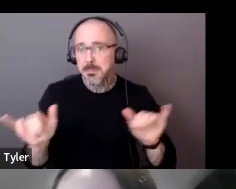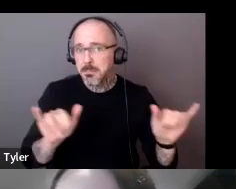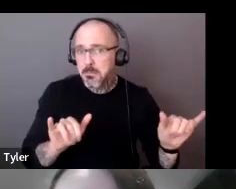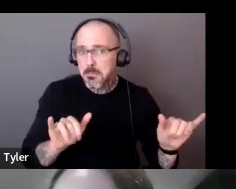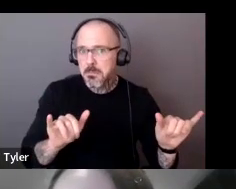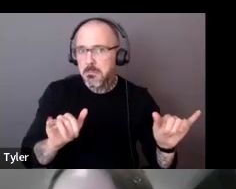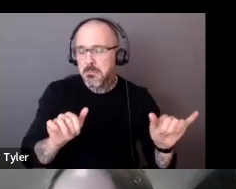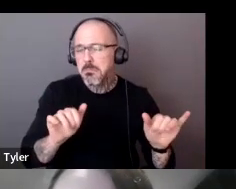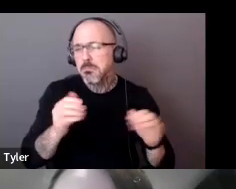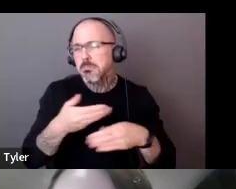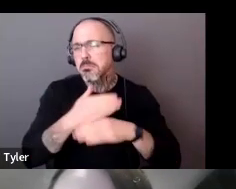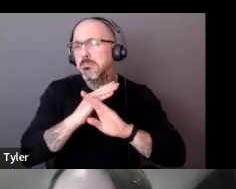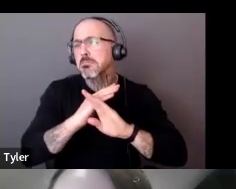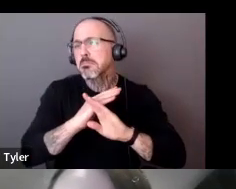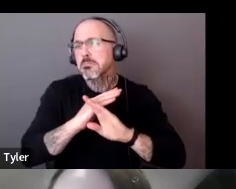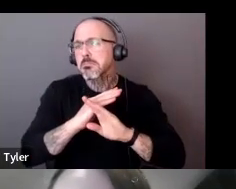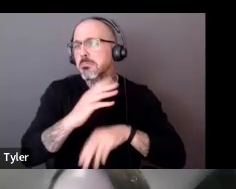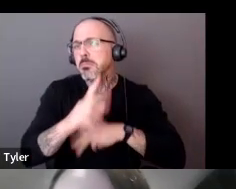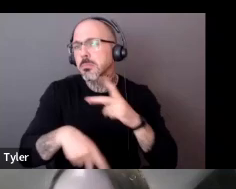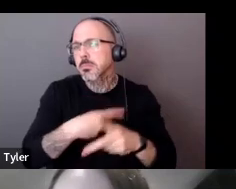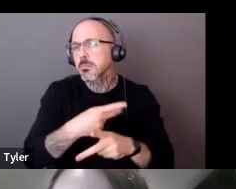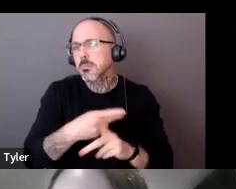employment?